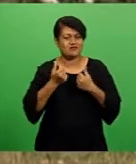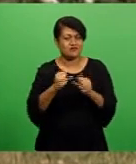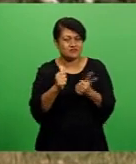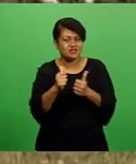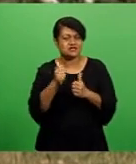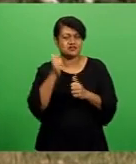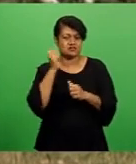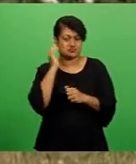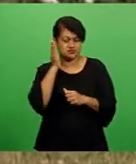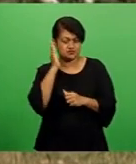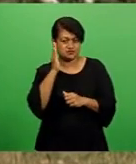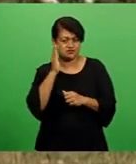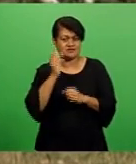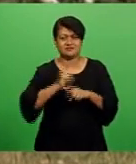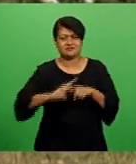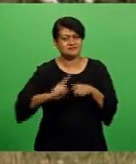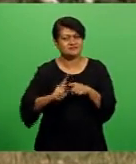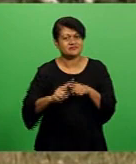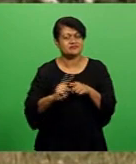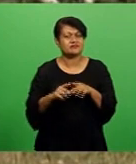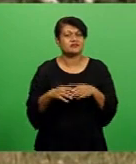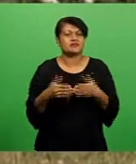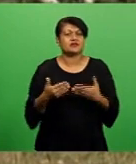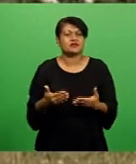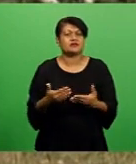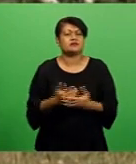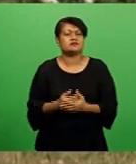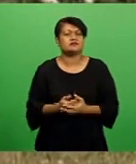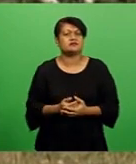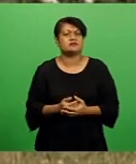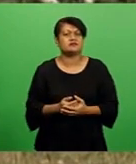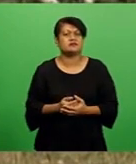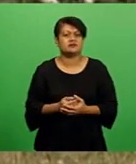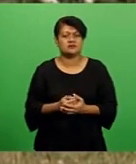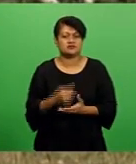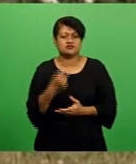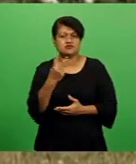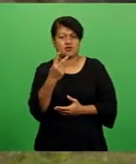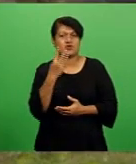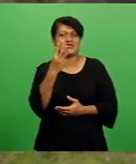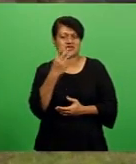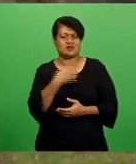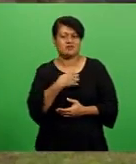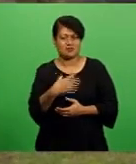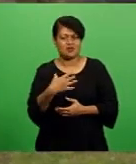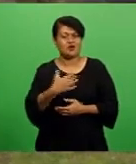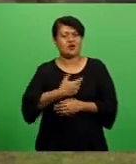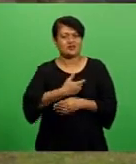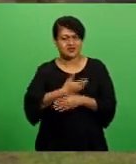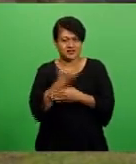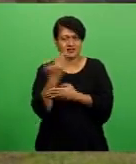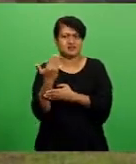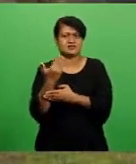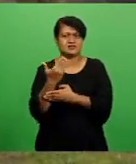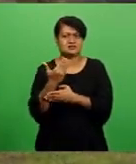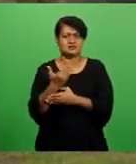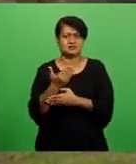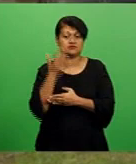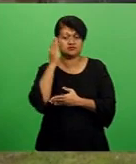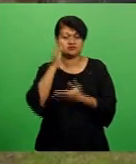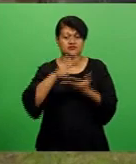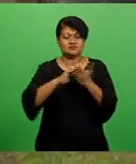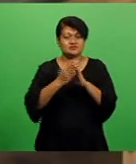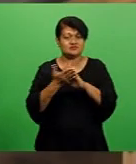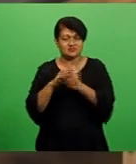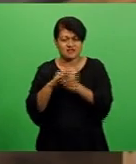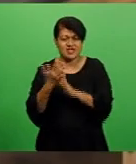January, the classroom, and then we may stay around for 2 or 3 more days after that. The school committee puts the estimated